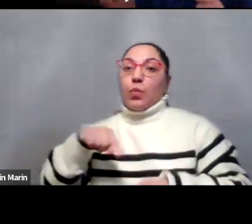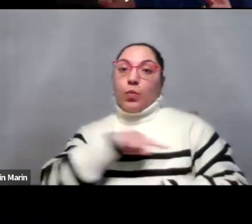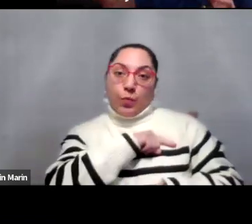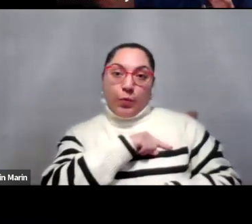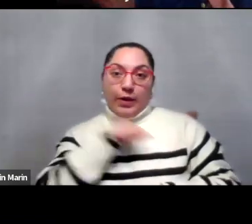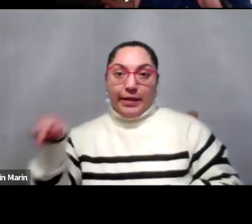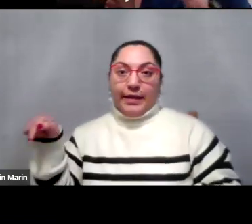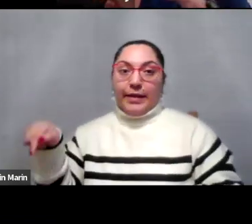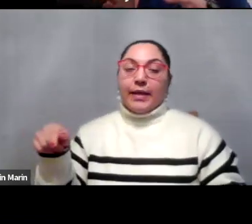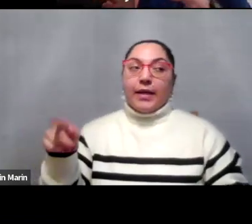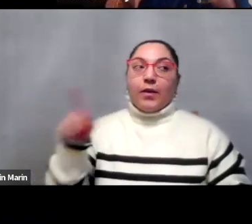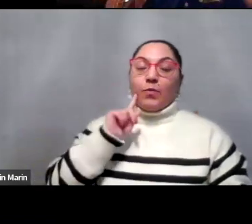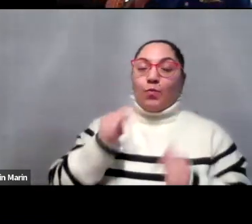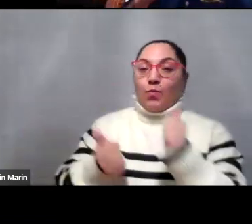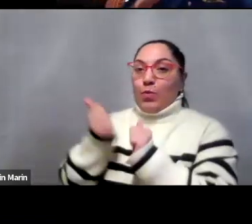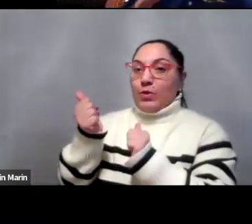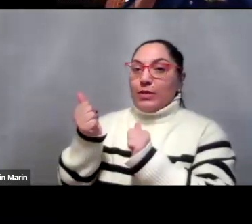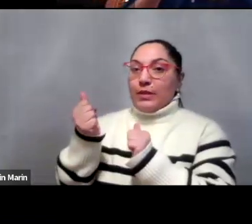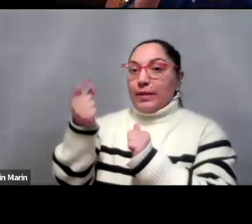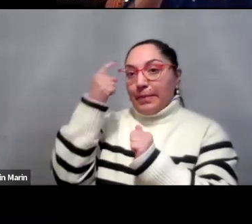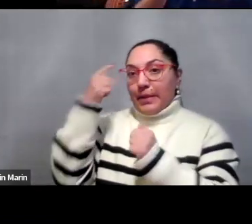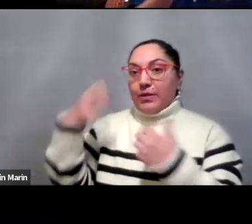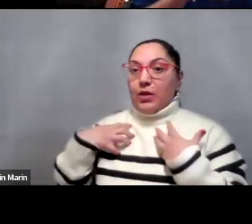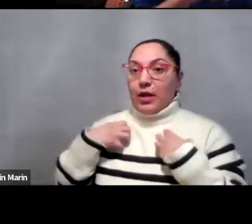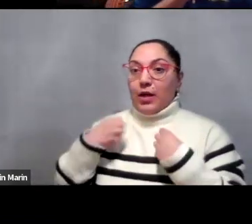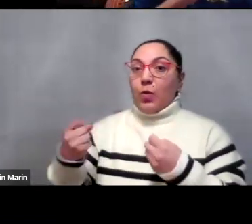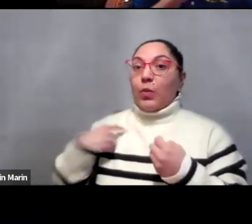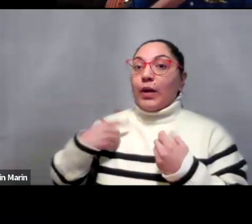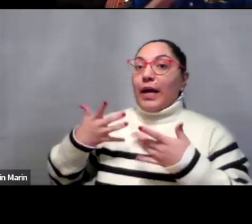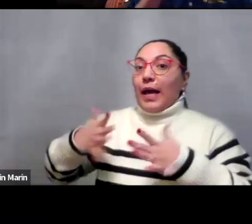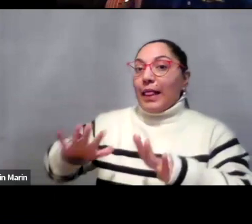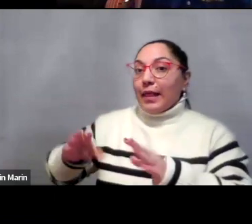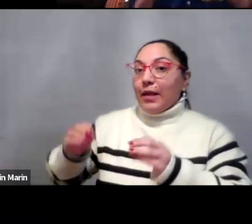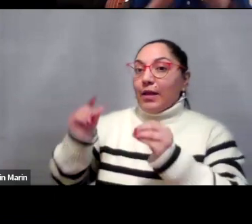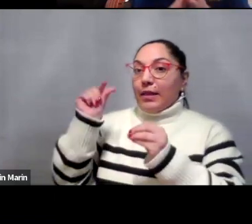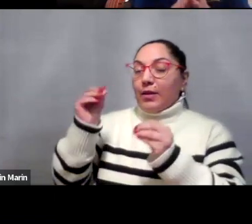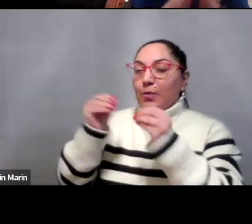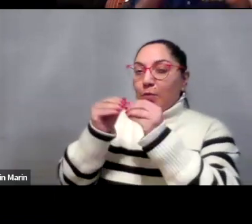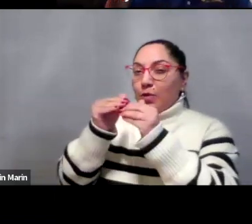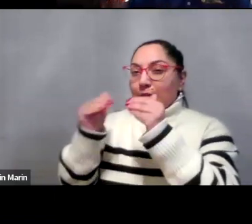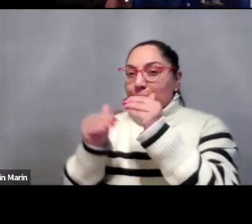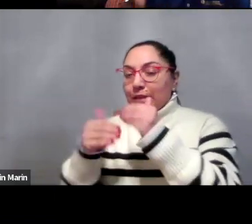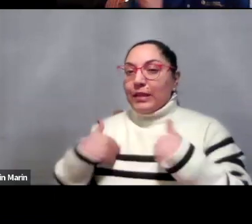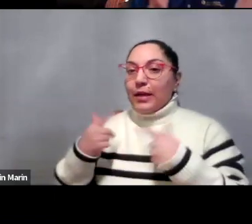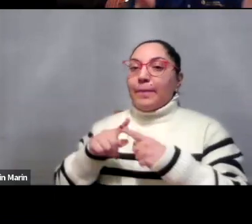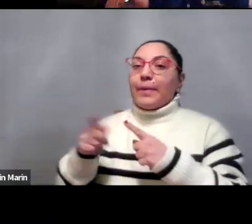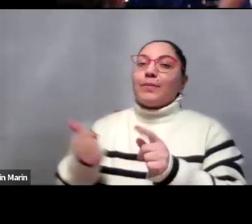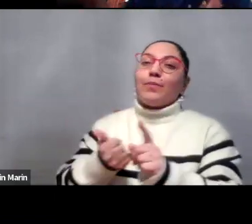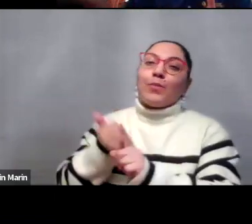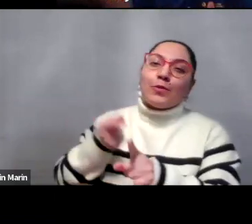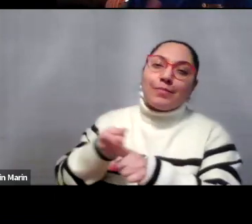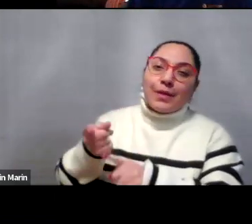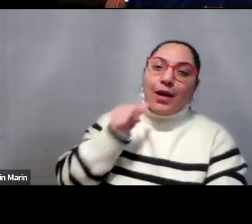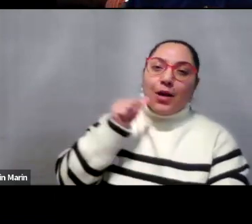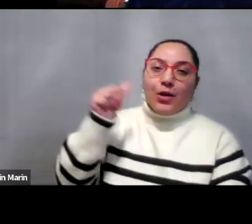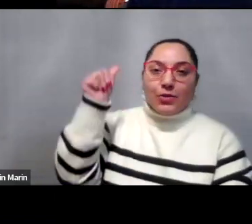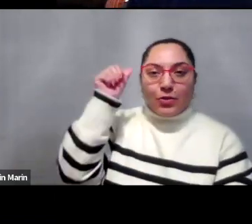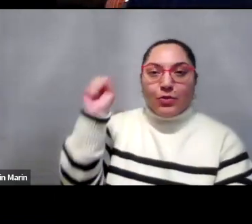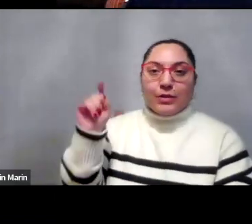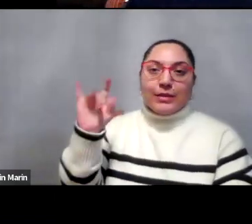health agency, we're allowed to go a little bit younger than that, but it is an adult styled